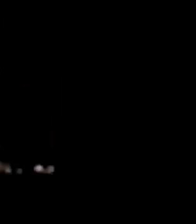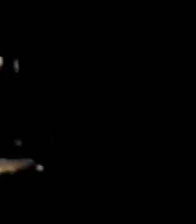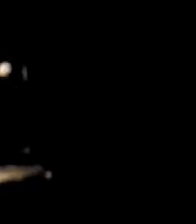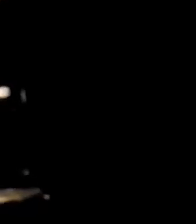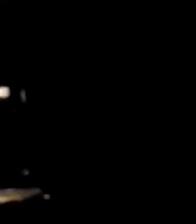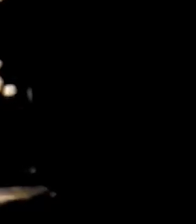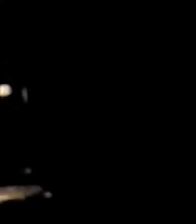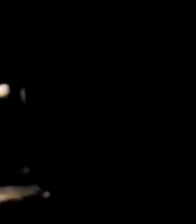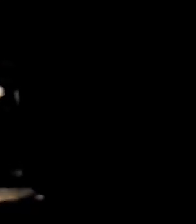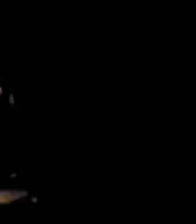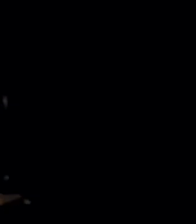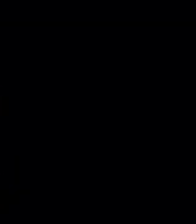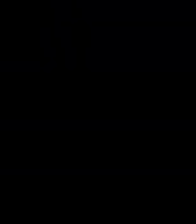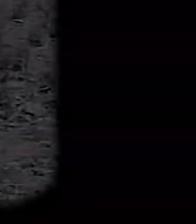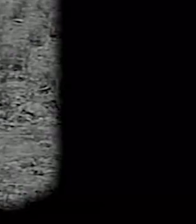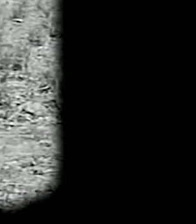he lived.